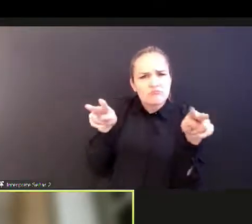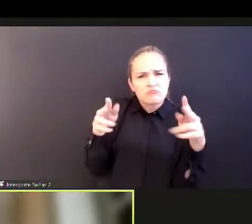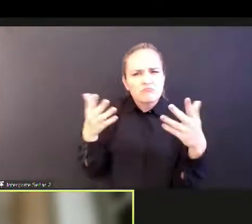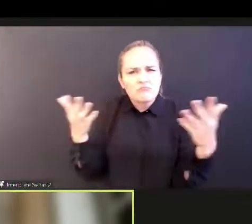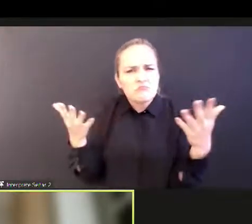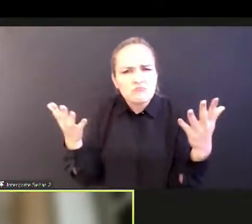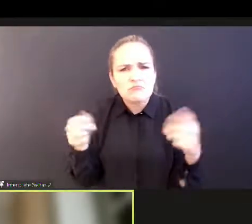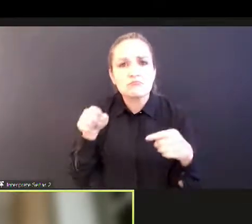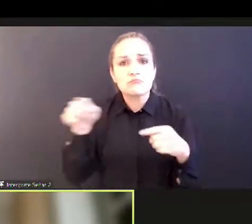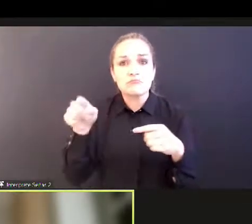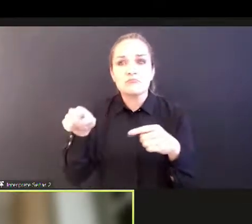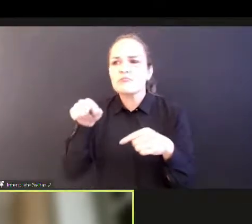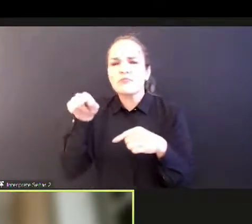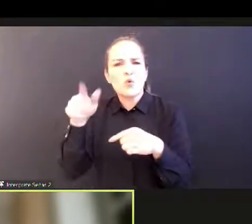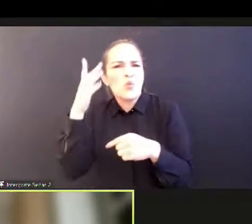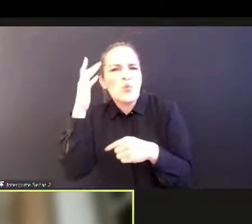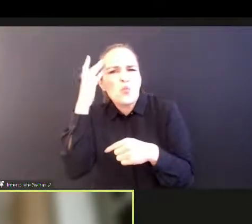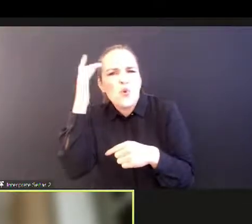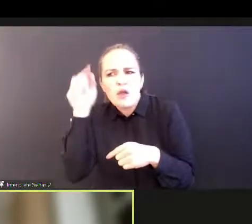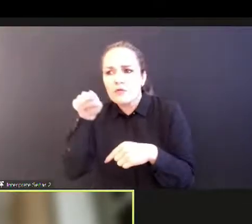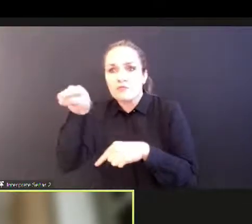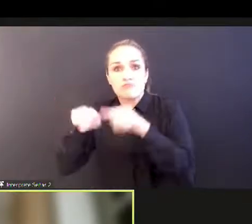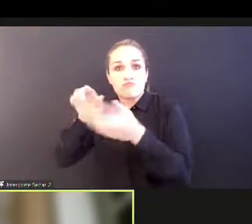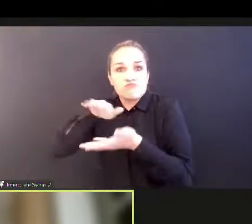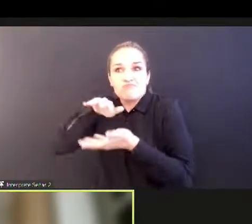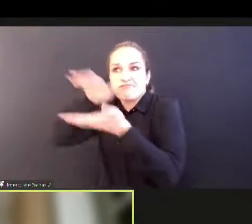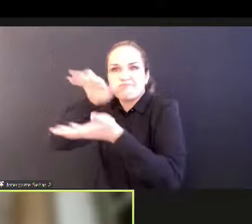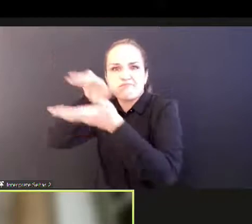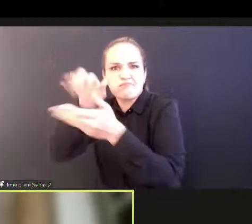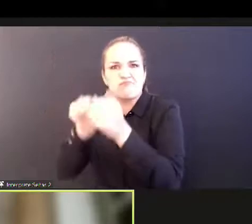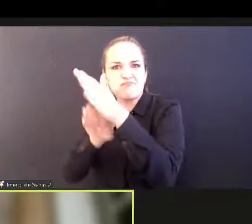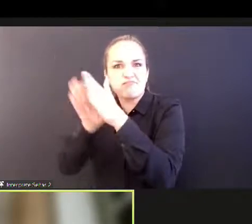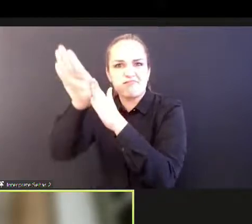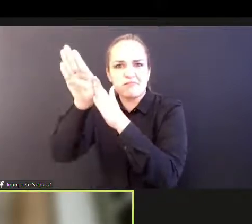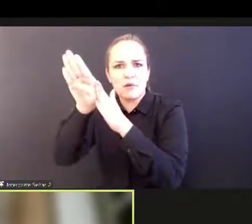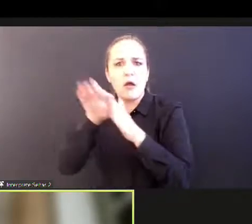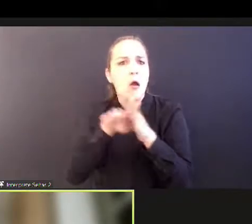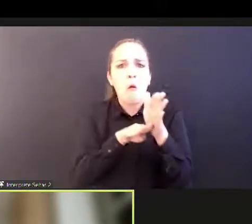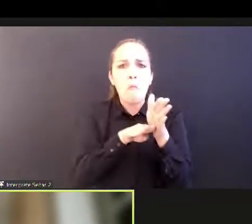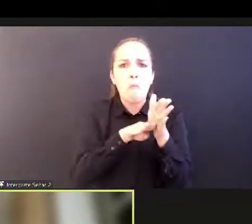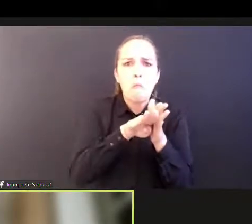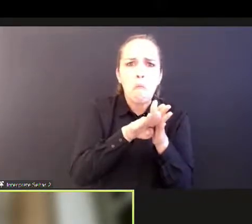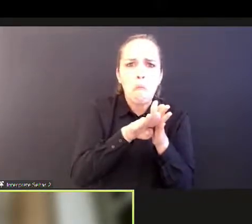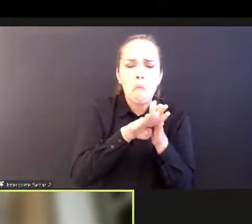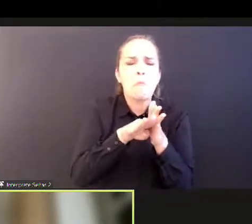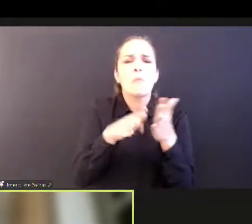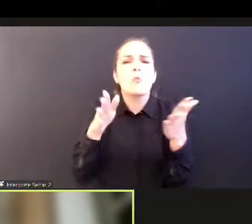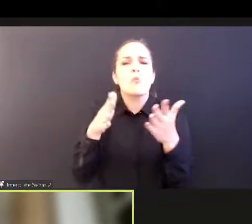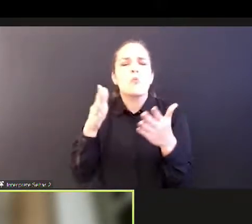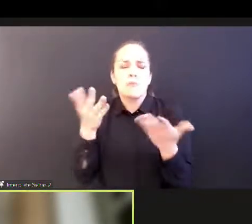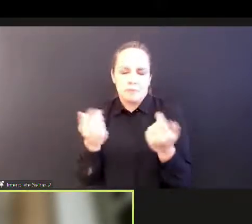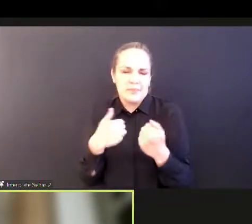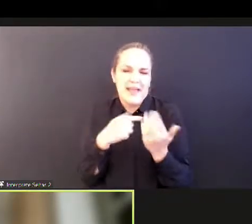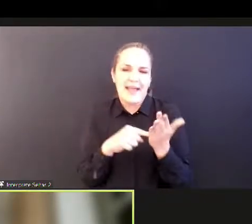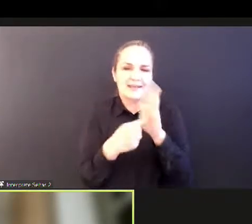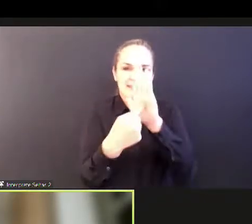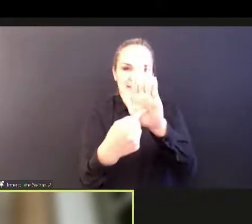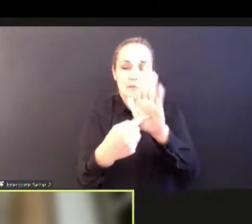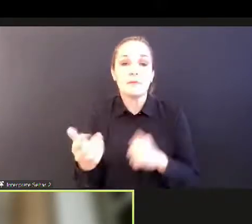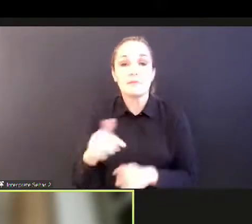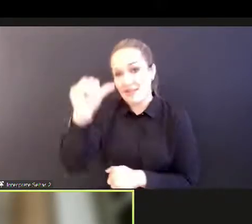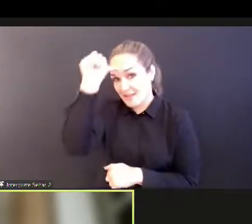range of developing countries. So now if you look at, for instance, the scale for India, right? We are talking about close to $200